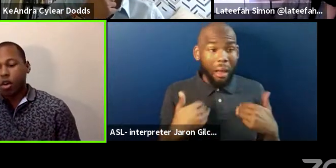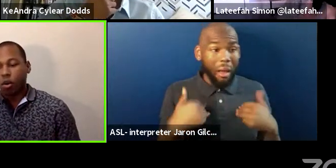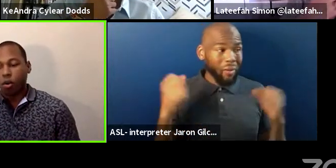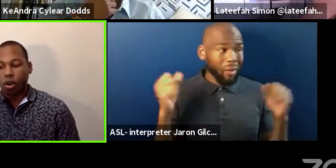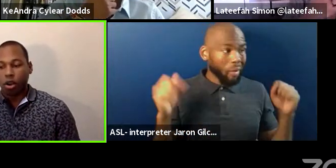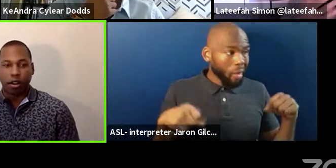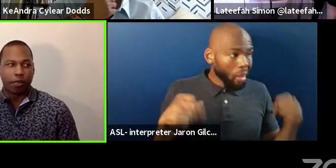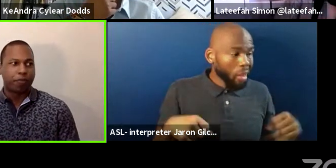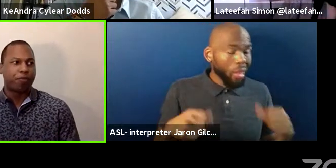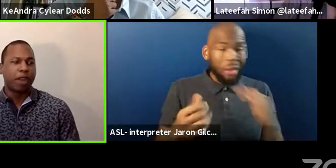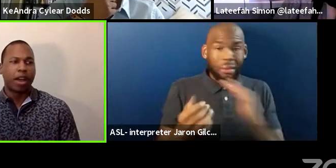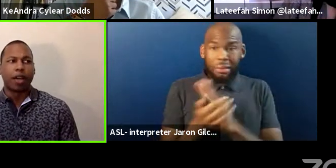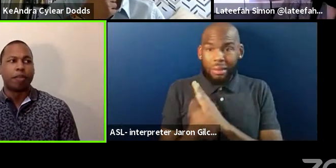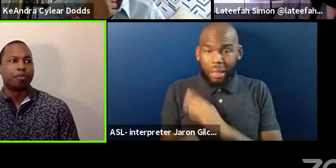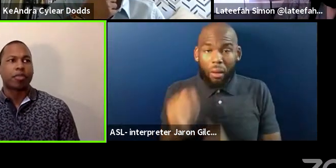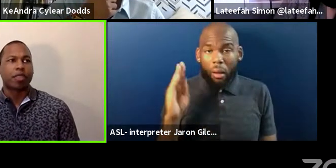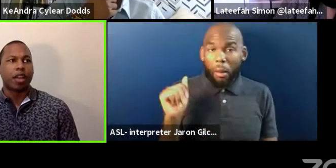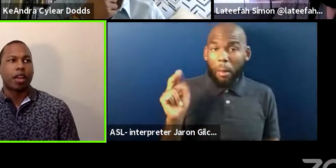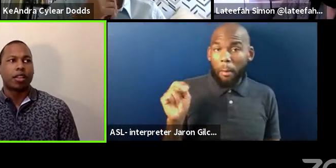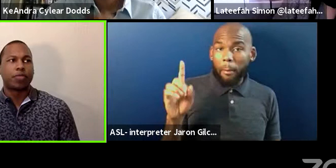capacity or